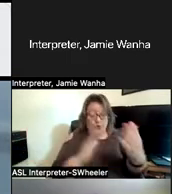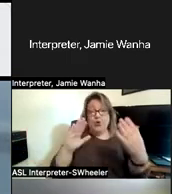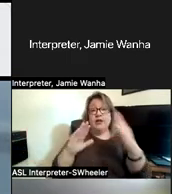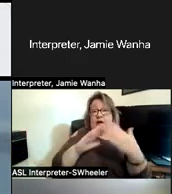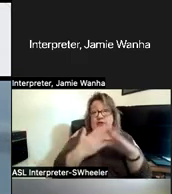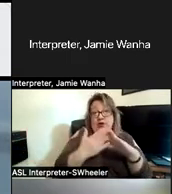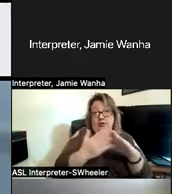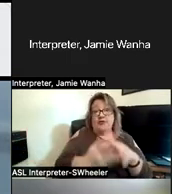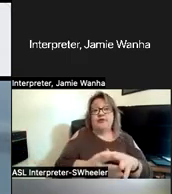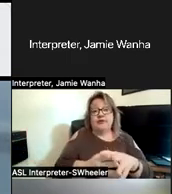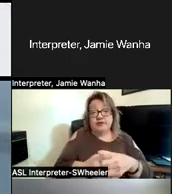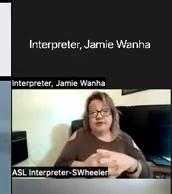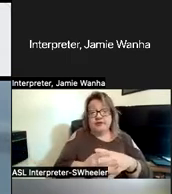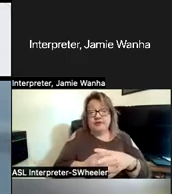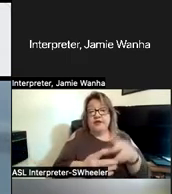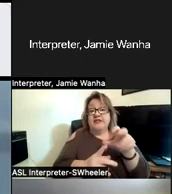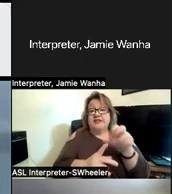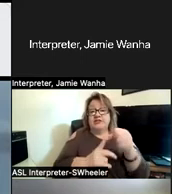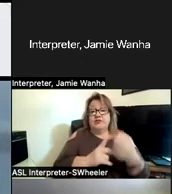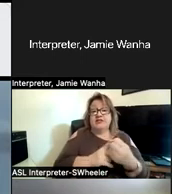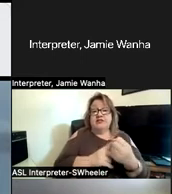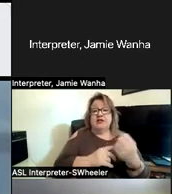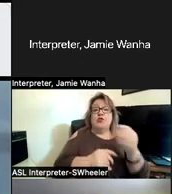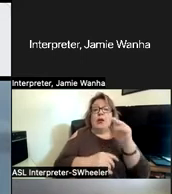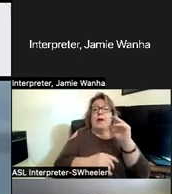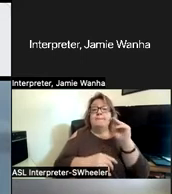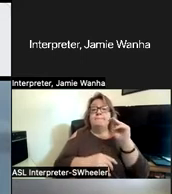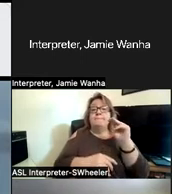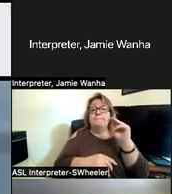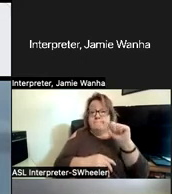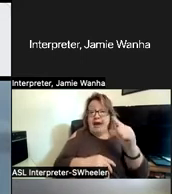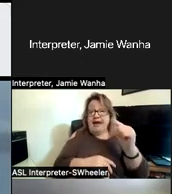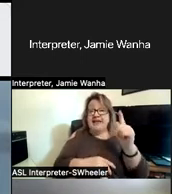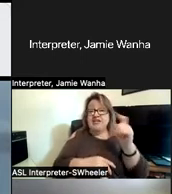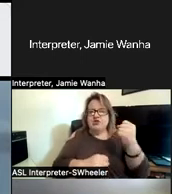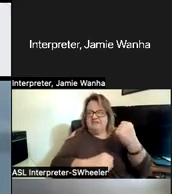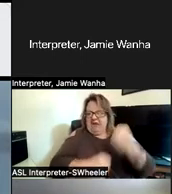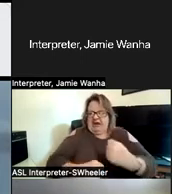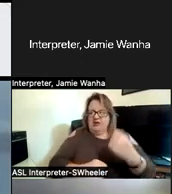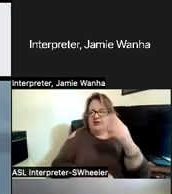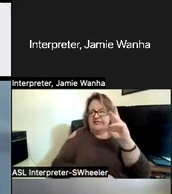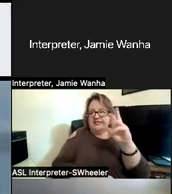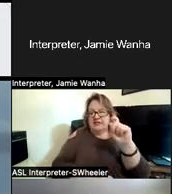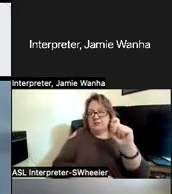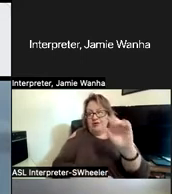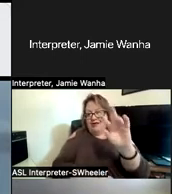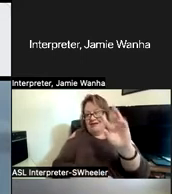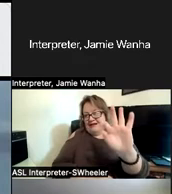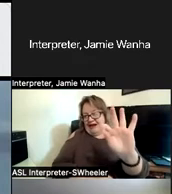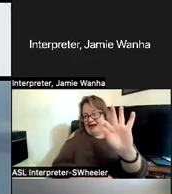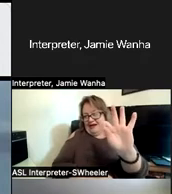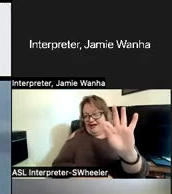We ran the scenario for a magnitude 6.9, and then we evaluated, I mean, there was a special